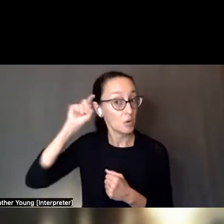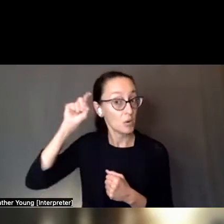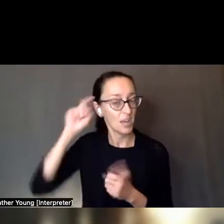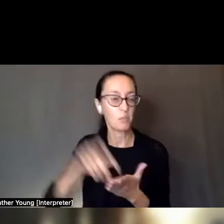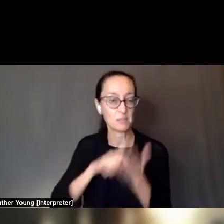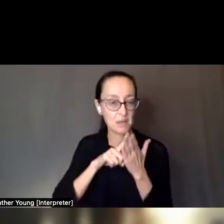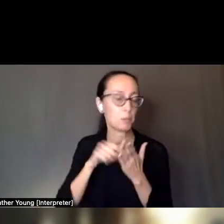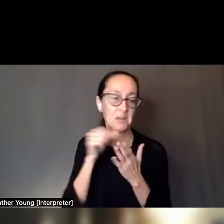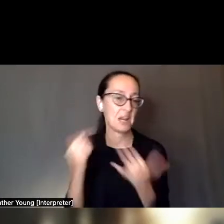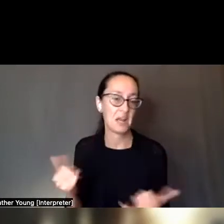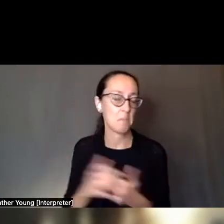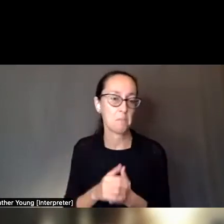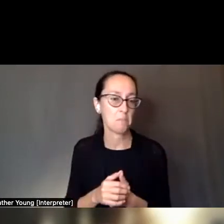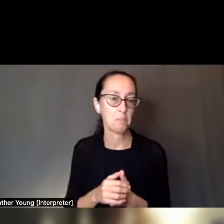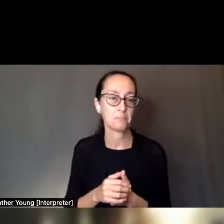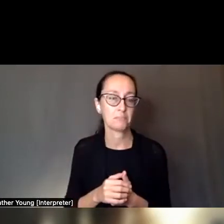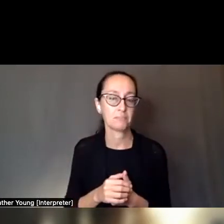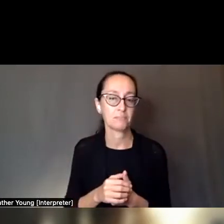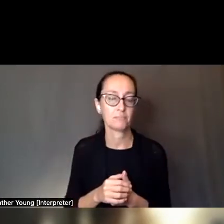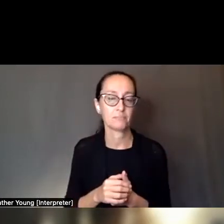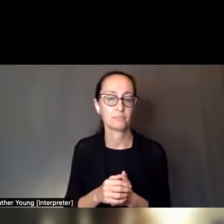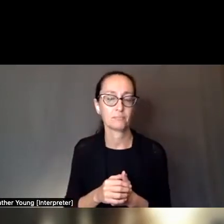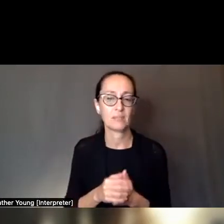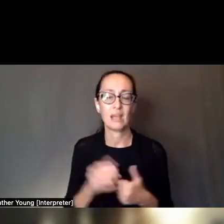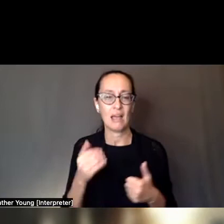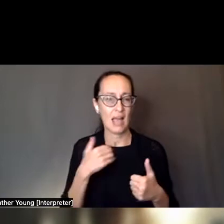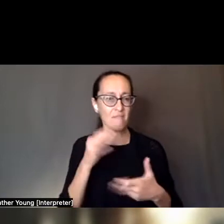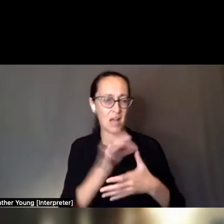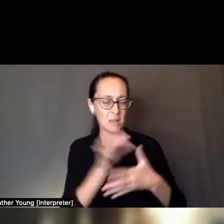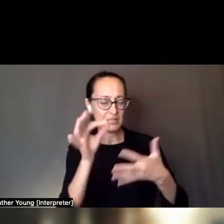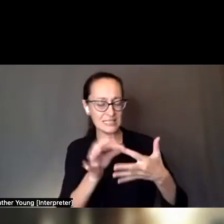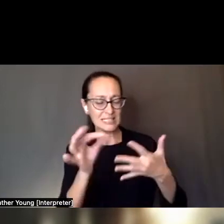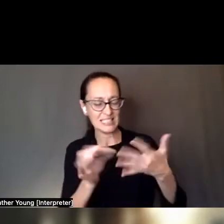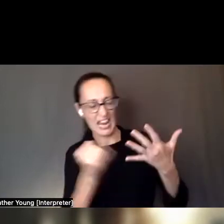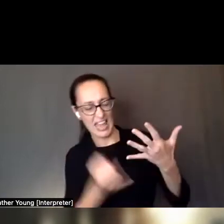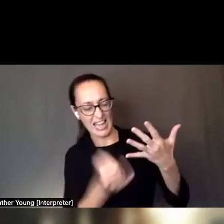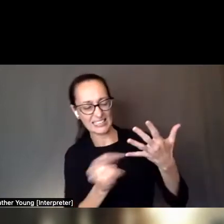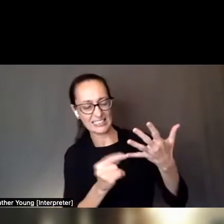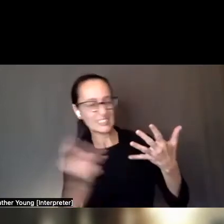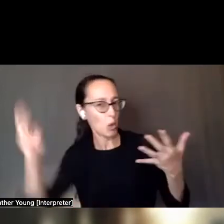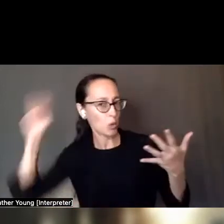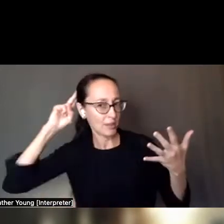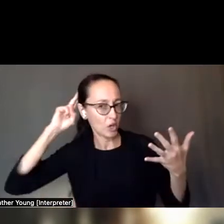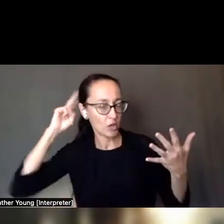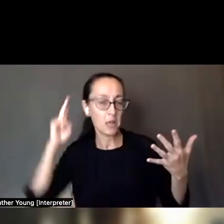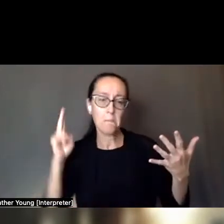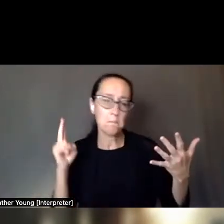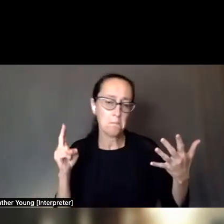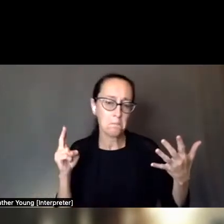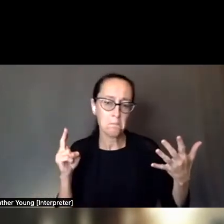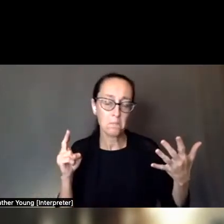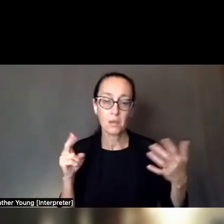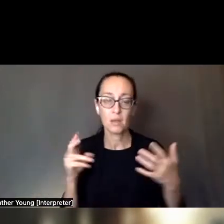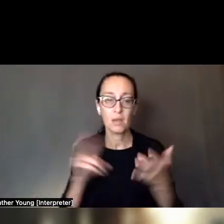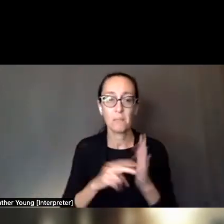anymore. Cochlear implants are a last resort. You pursue those when you have, no hearing left.